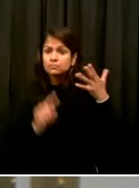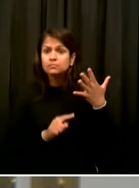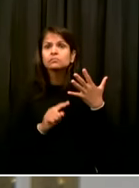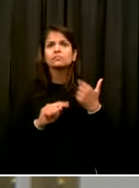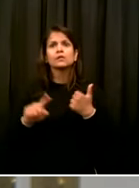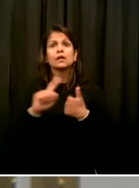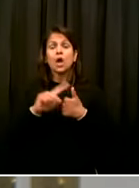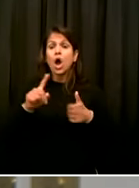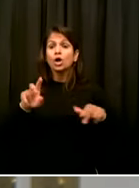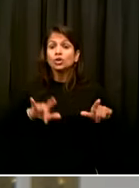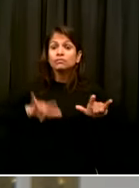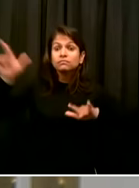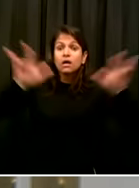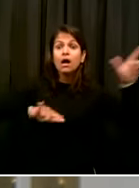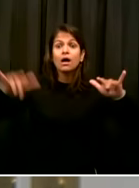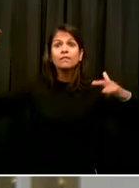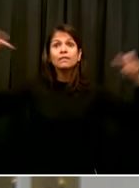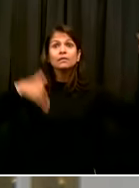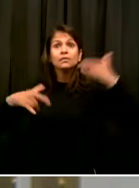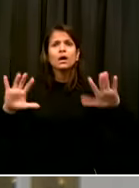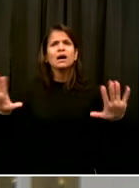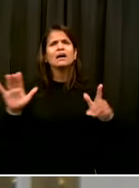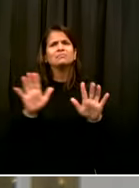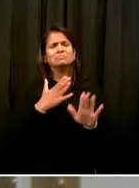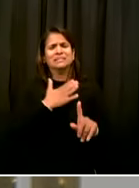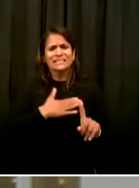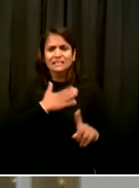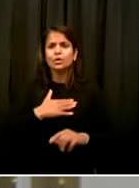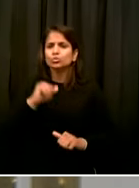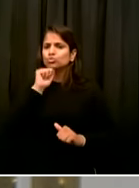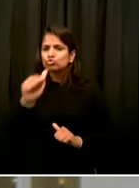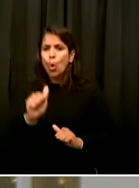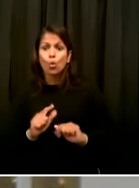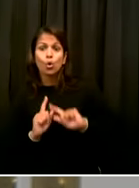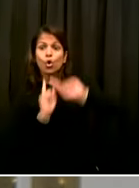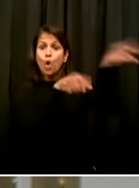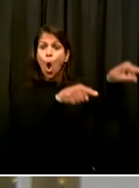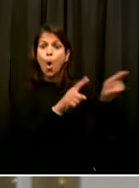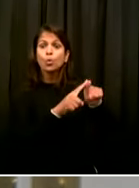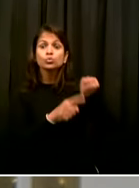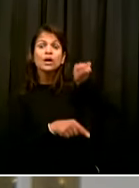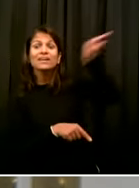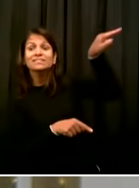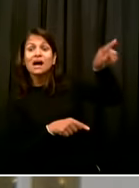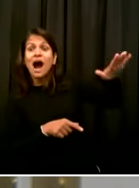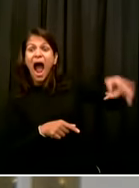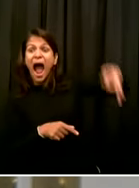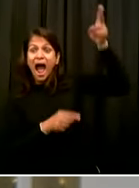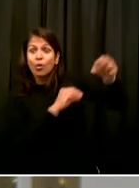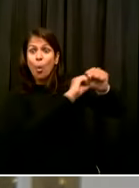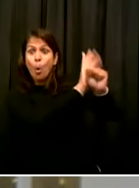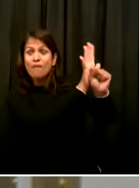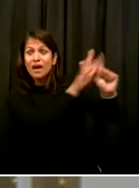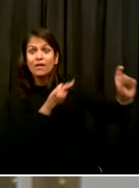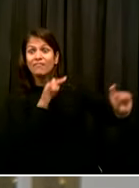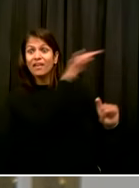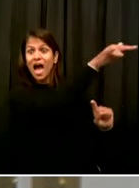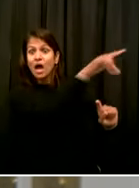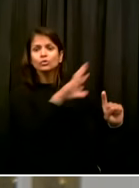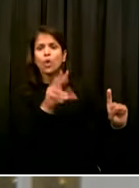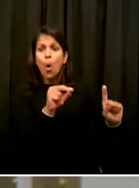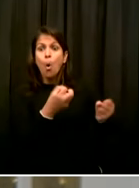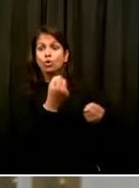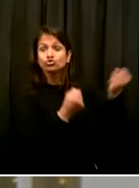requirements. For travelers to New York City, the new executive order is designed to safeguard the health of all residents. The